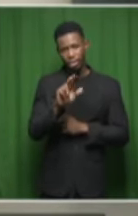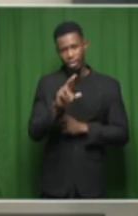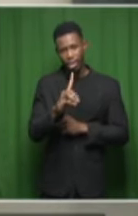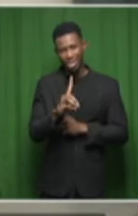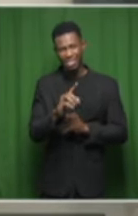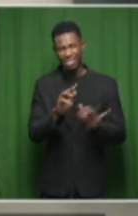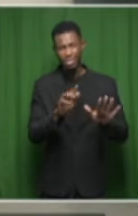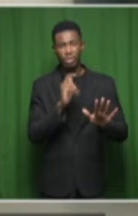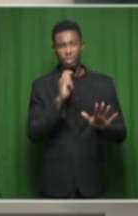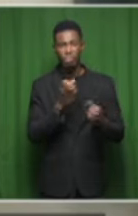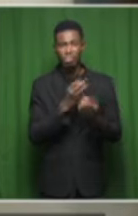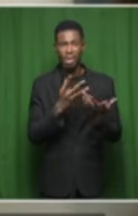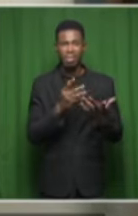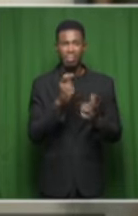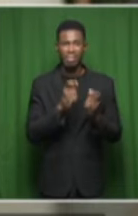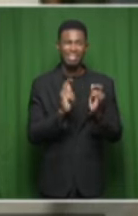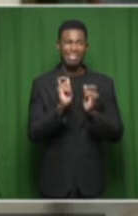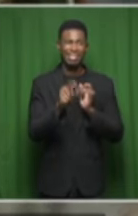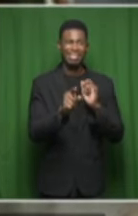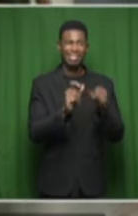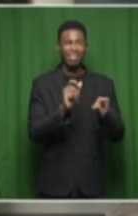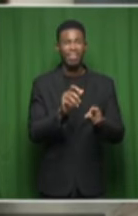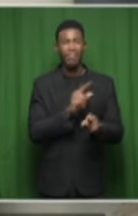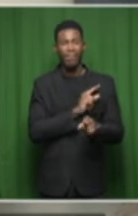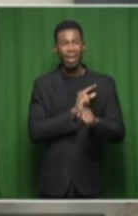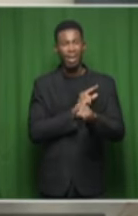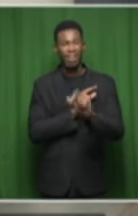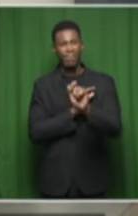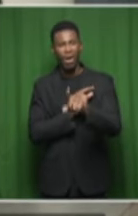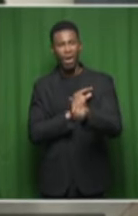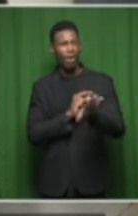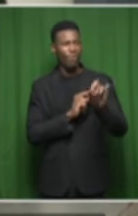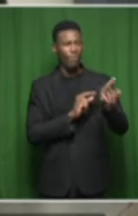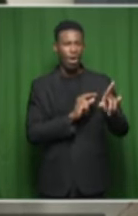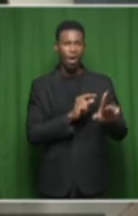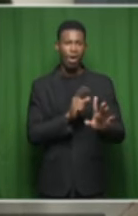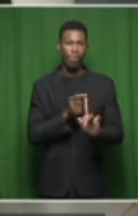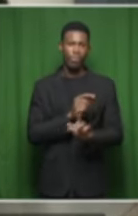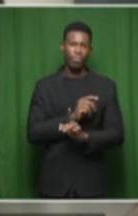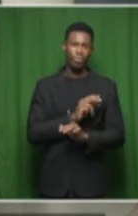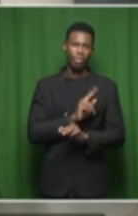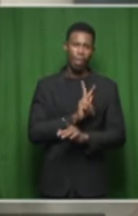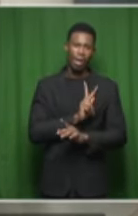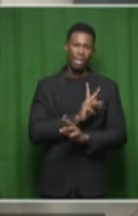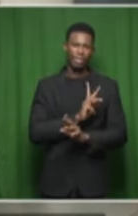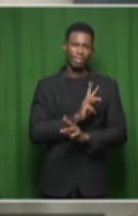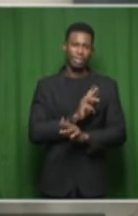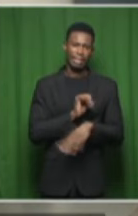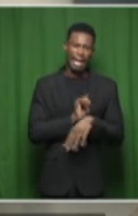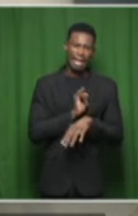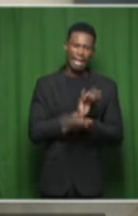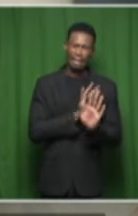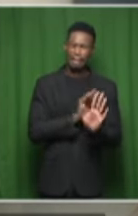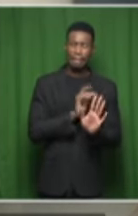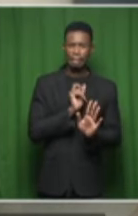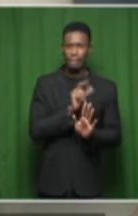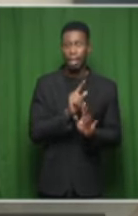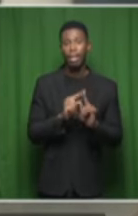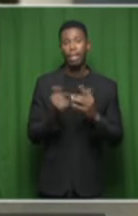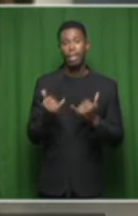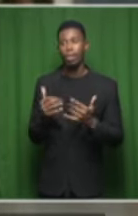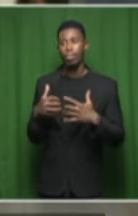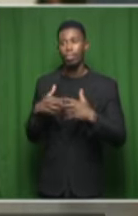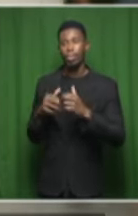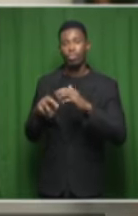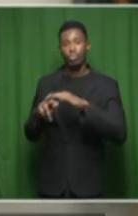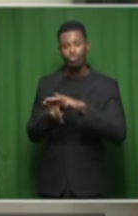of a distance for the patient. So this is, I think, a huge relief for the community in that they now have a regional level facility